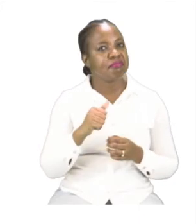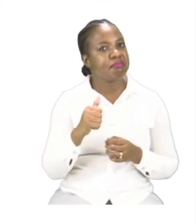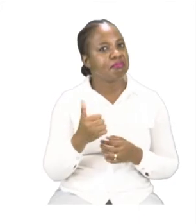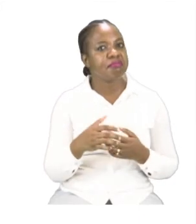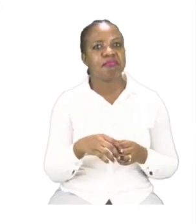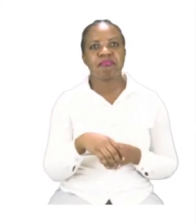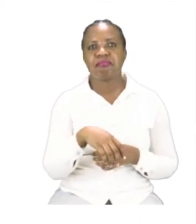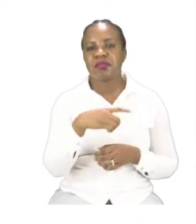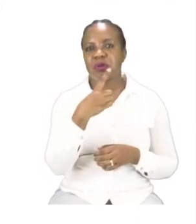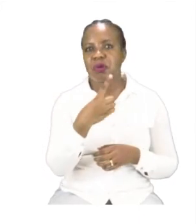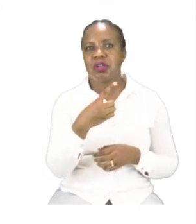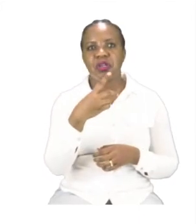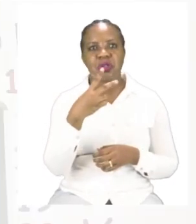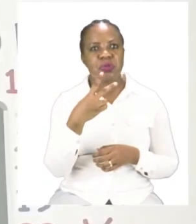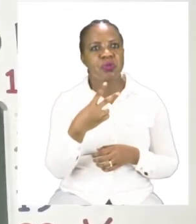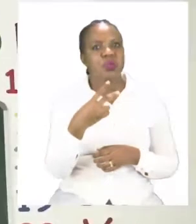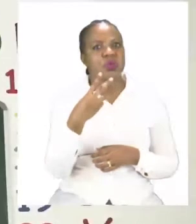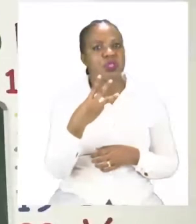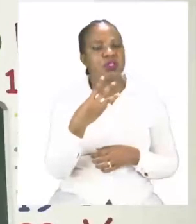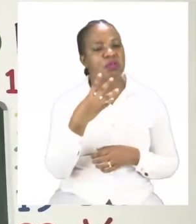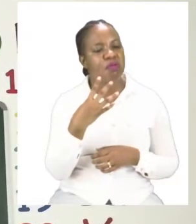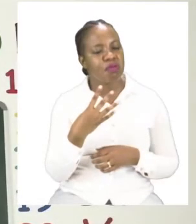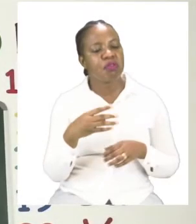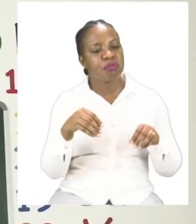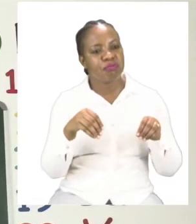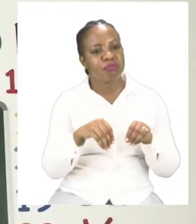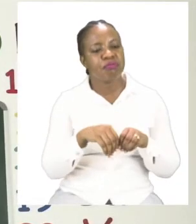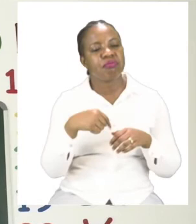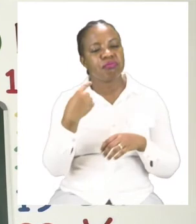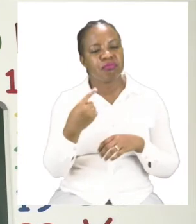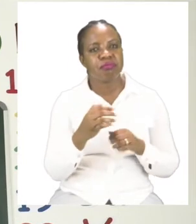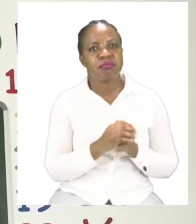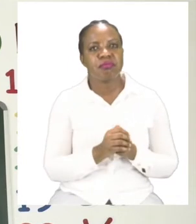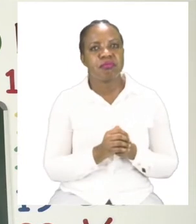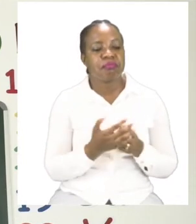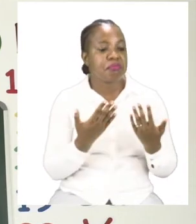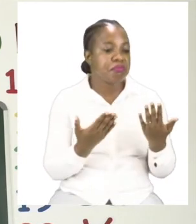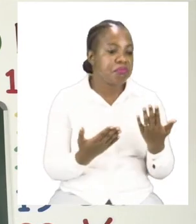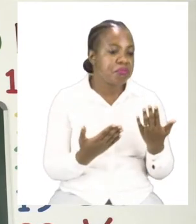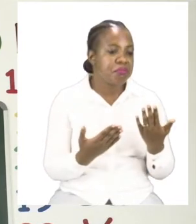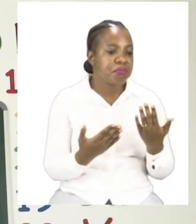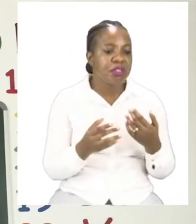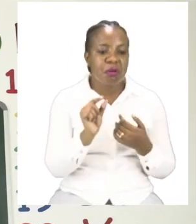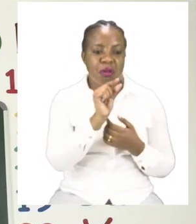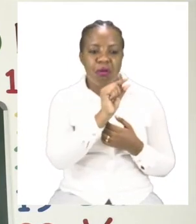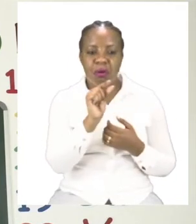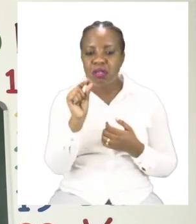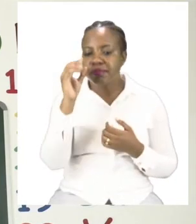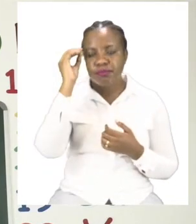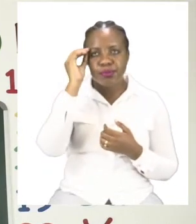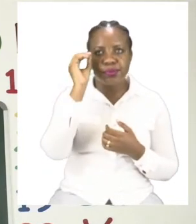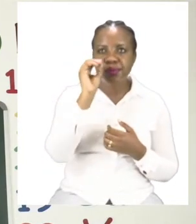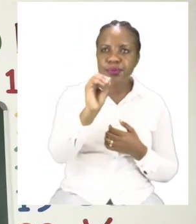you to try and do by yourselves. If you don't know a word, or if you can't sound or read